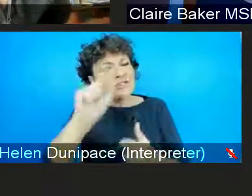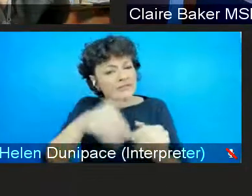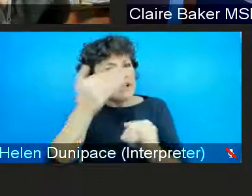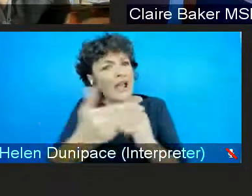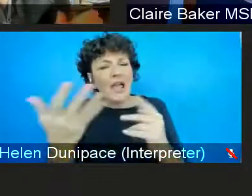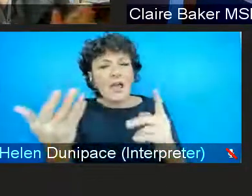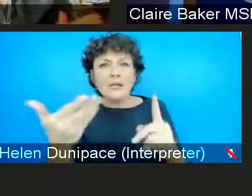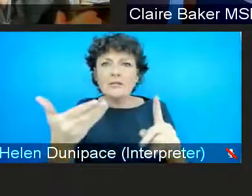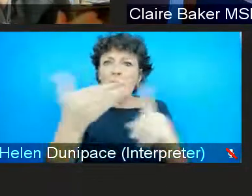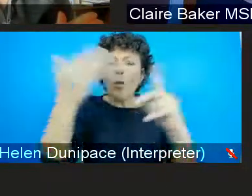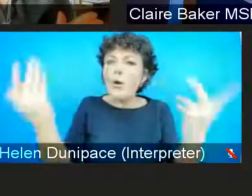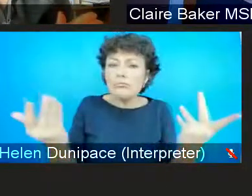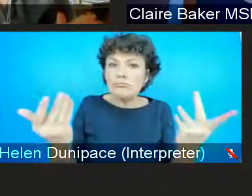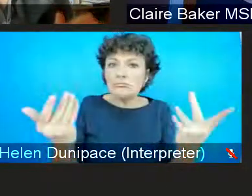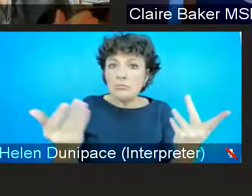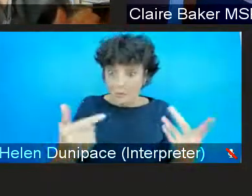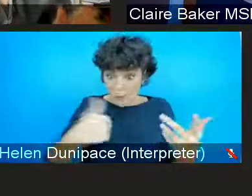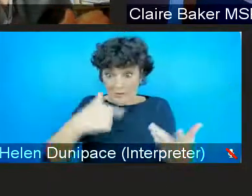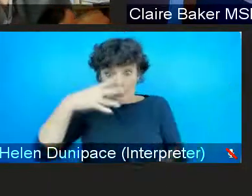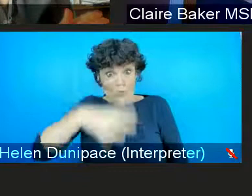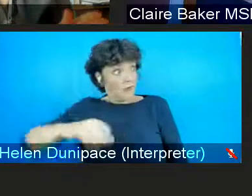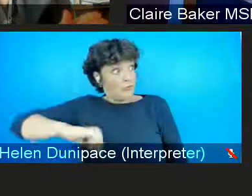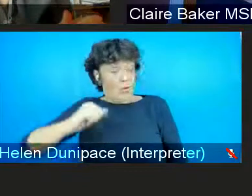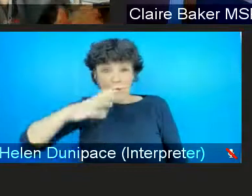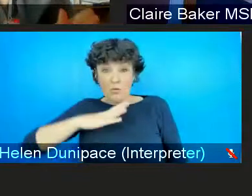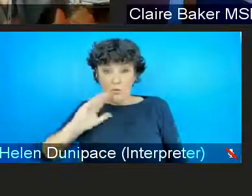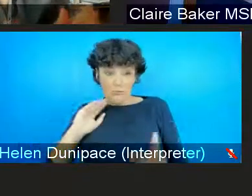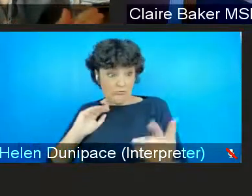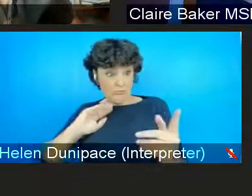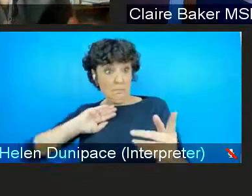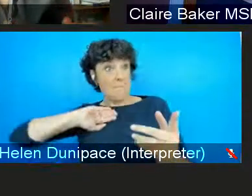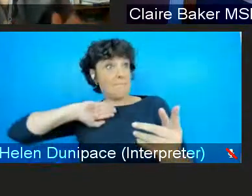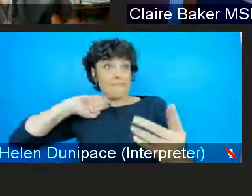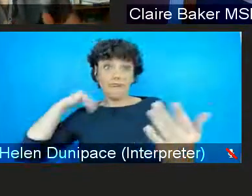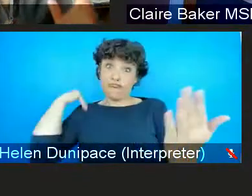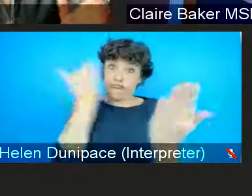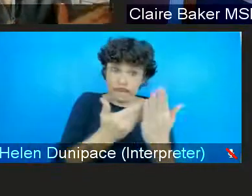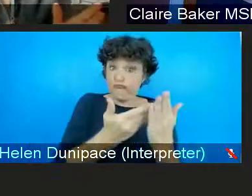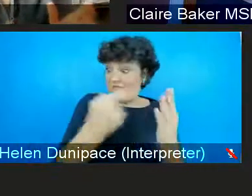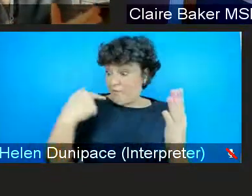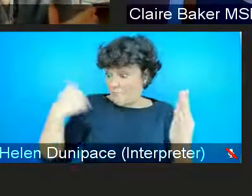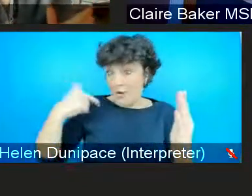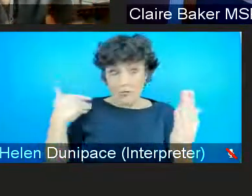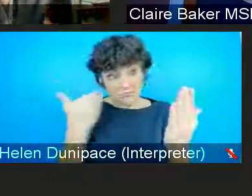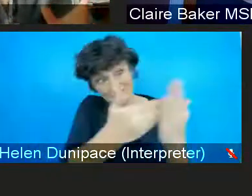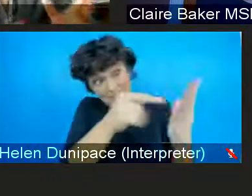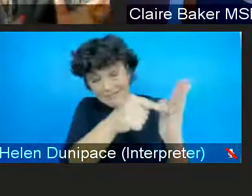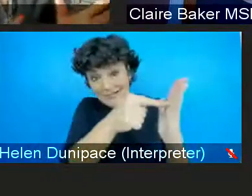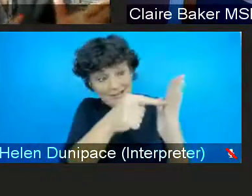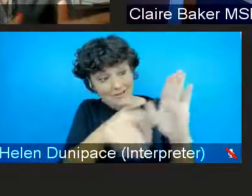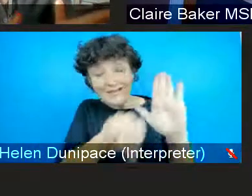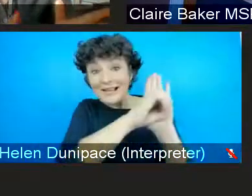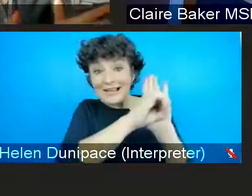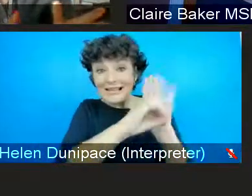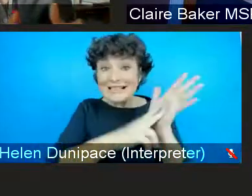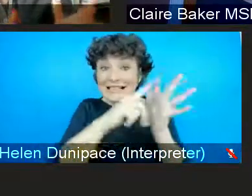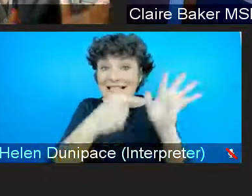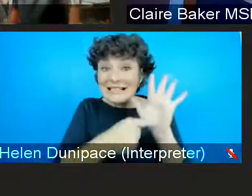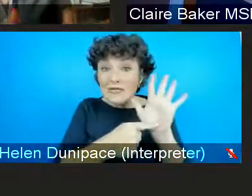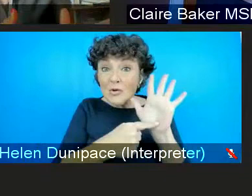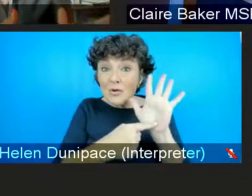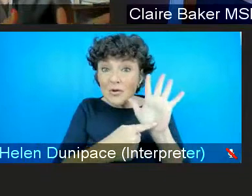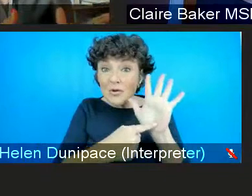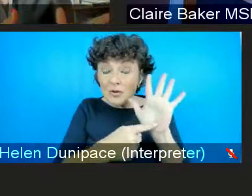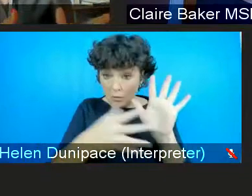a transition to net zero is just. And what why by that I mean that it's fair,